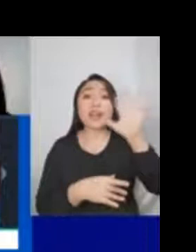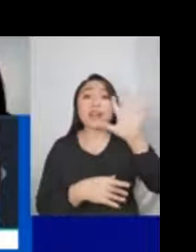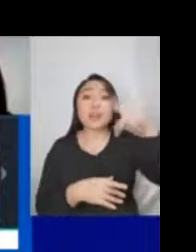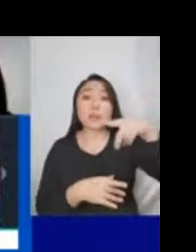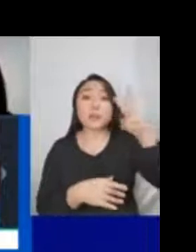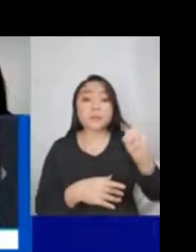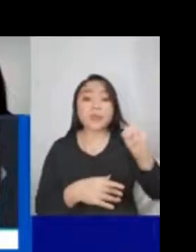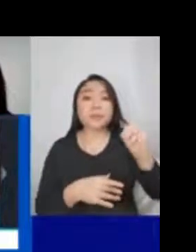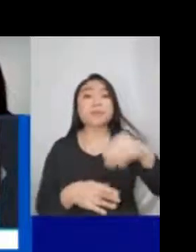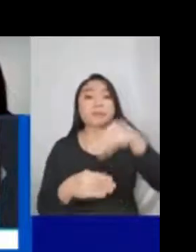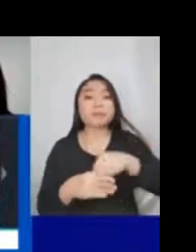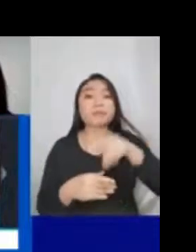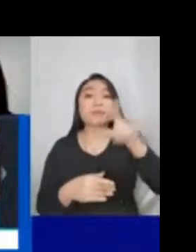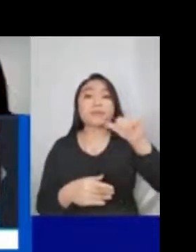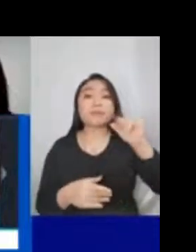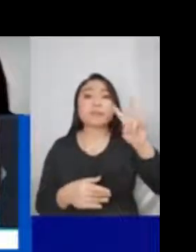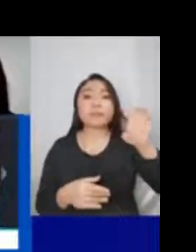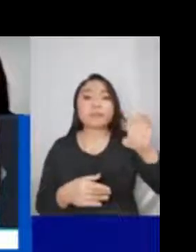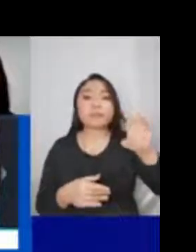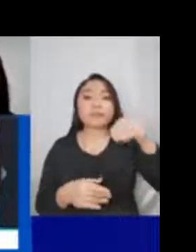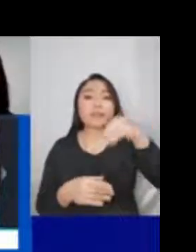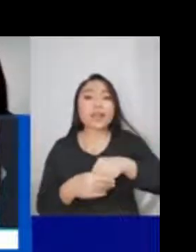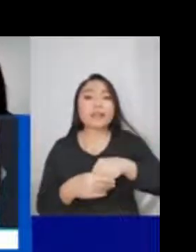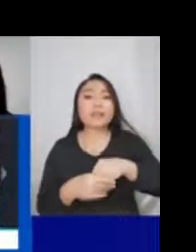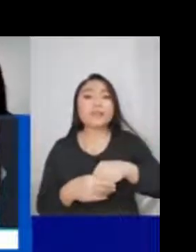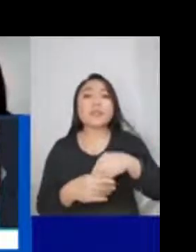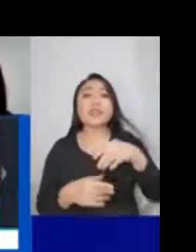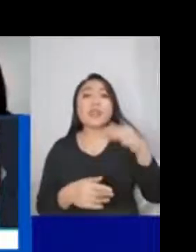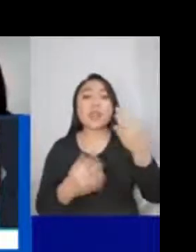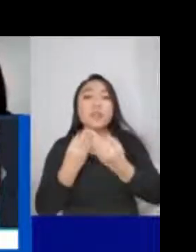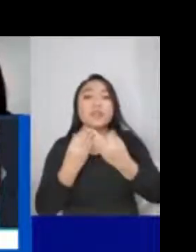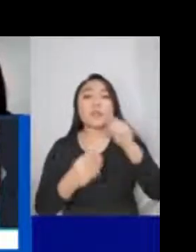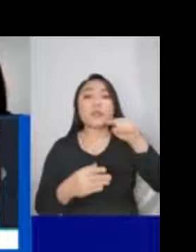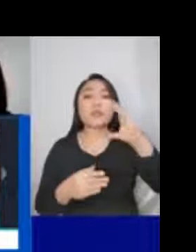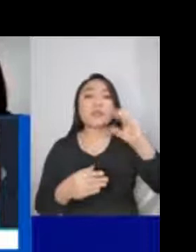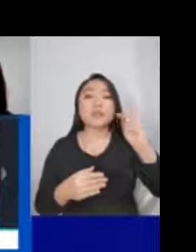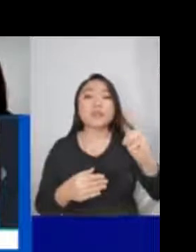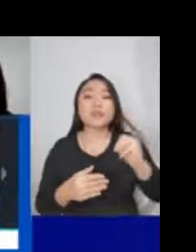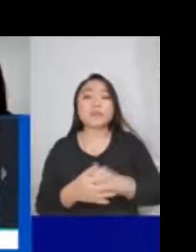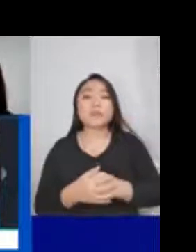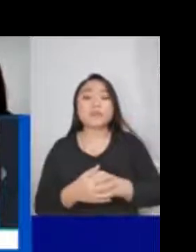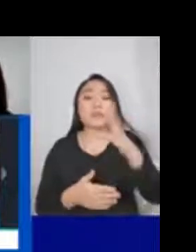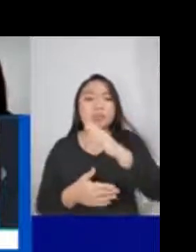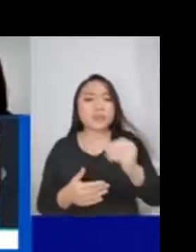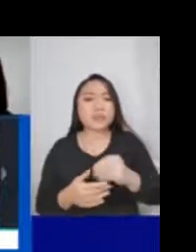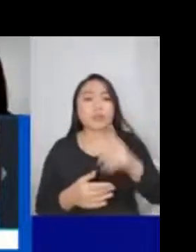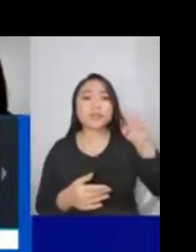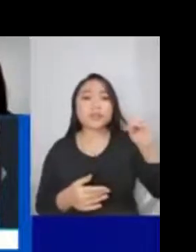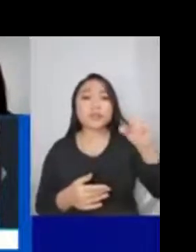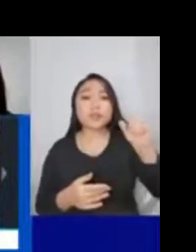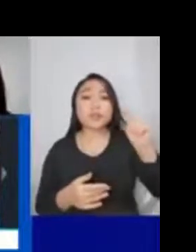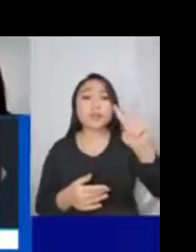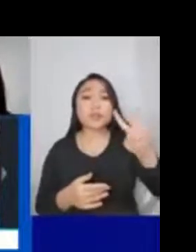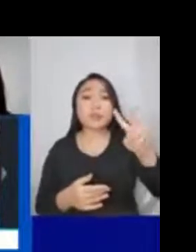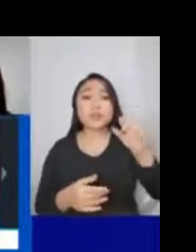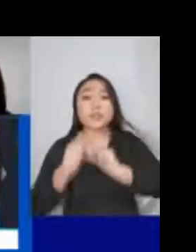science.dost.gov.ph. For past and current episodes of DOSTV segments, you can go to dostv.ph.